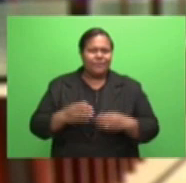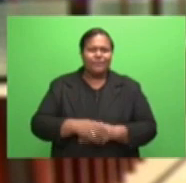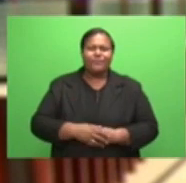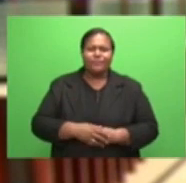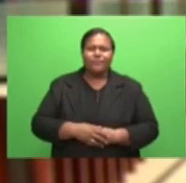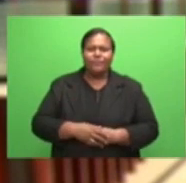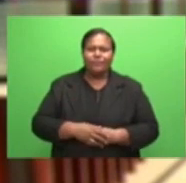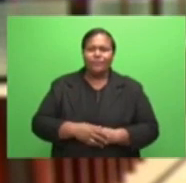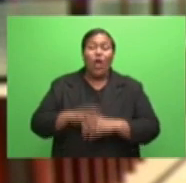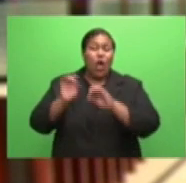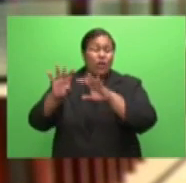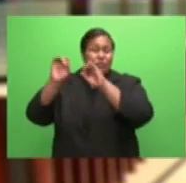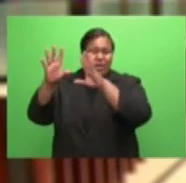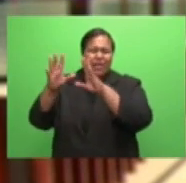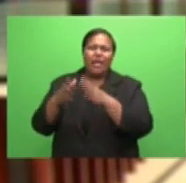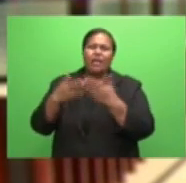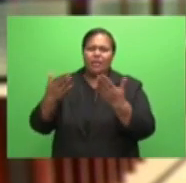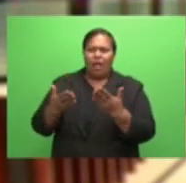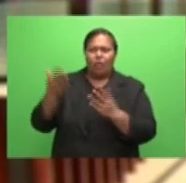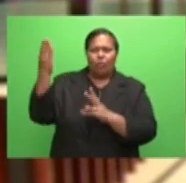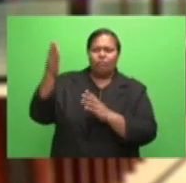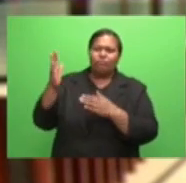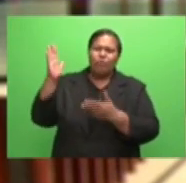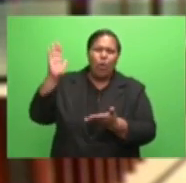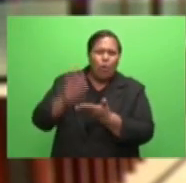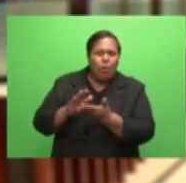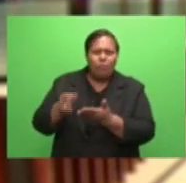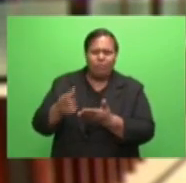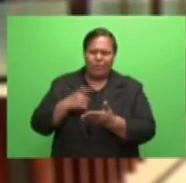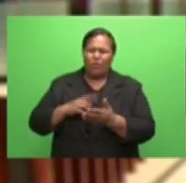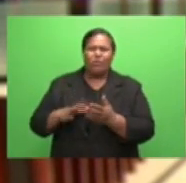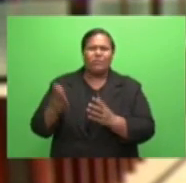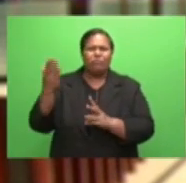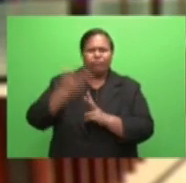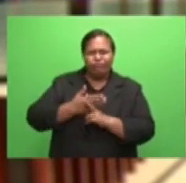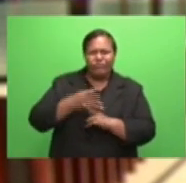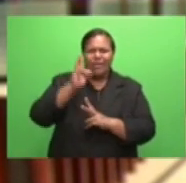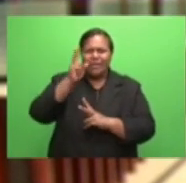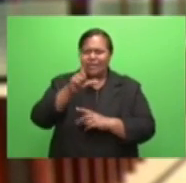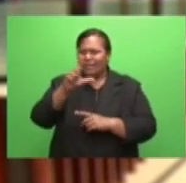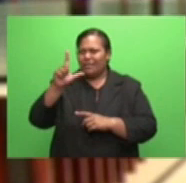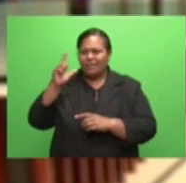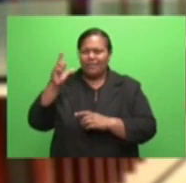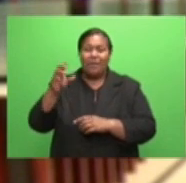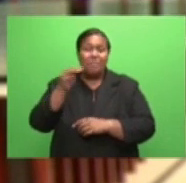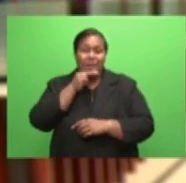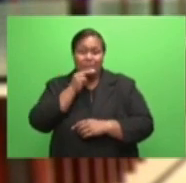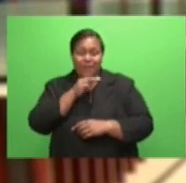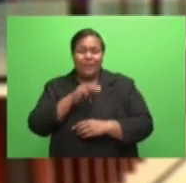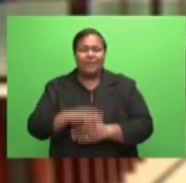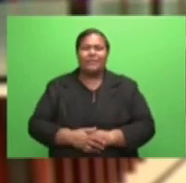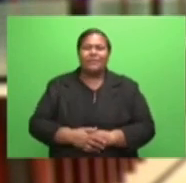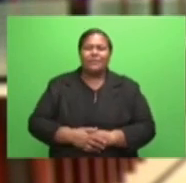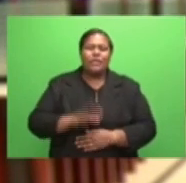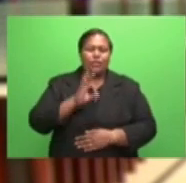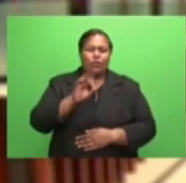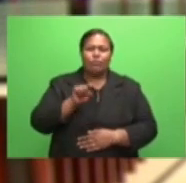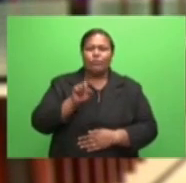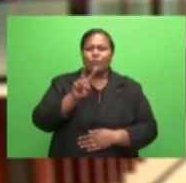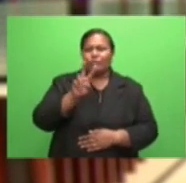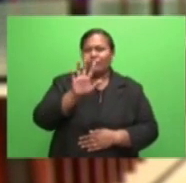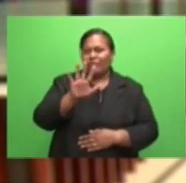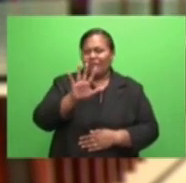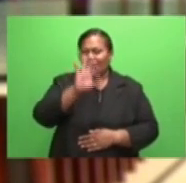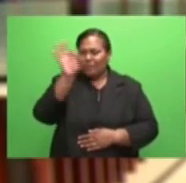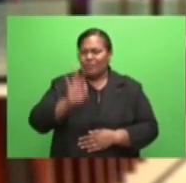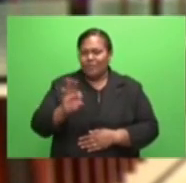measures were reimposed in Melbourne yesterday, while the Reserve Bank of Australia kept its interest rates unchanged at 0.25%. The Kiwi